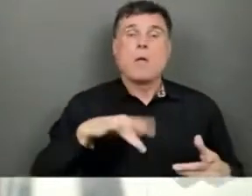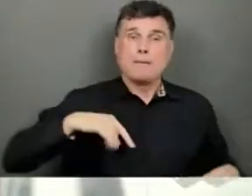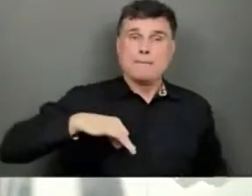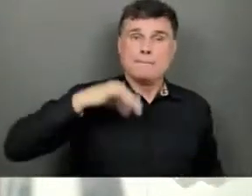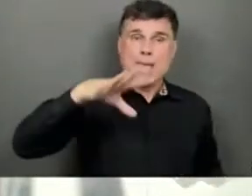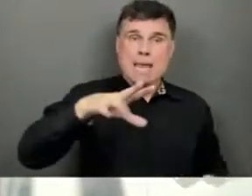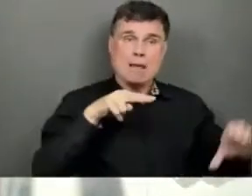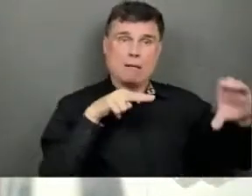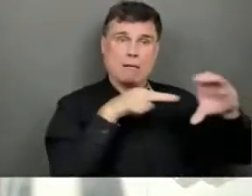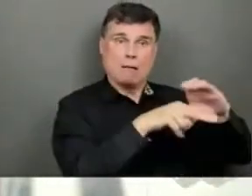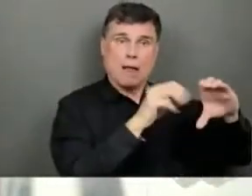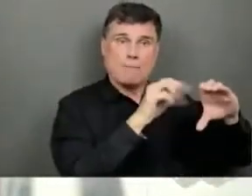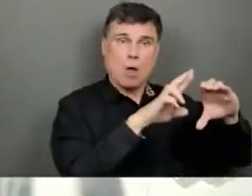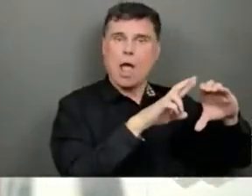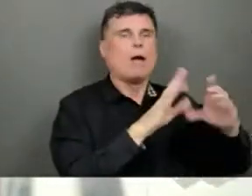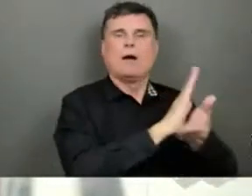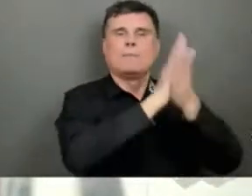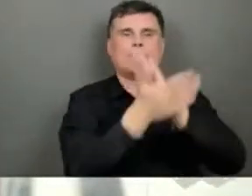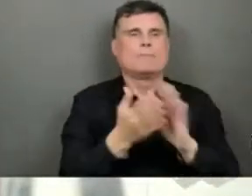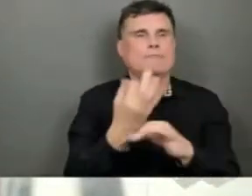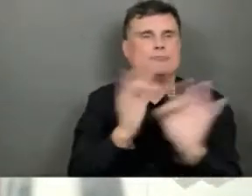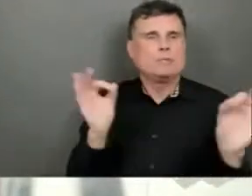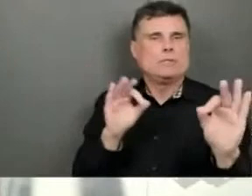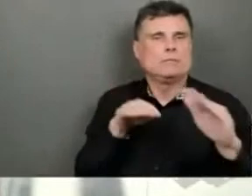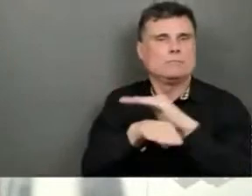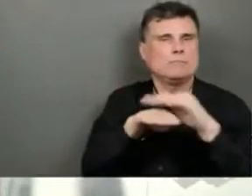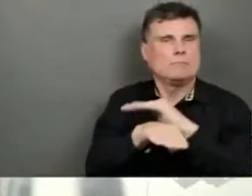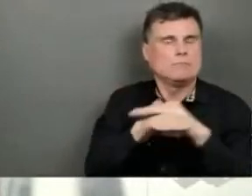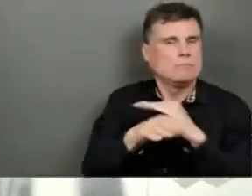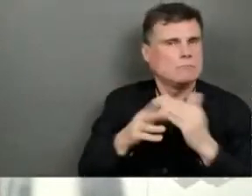us an update on the injunction against telehealth?